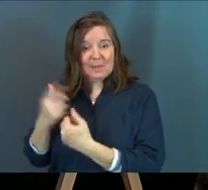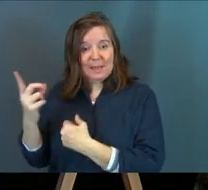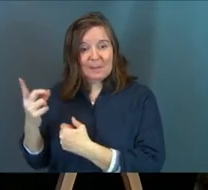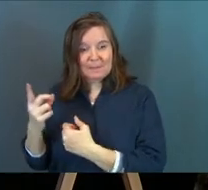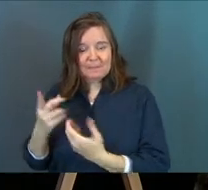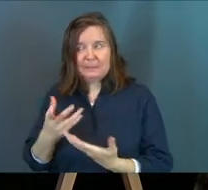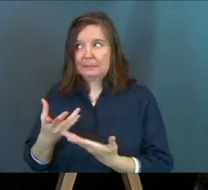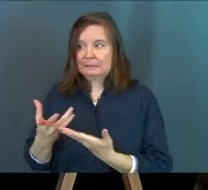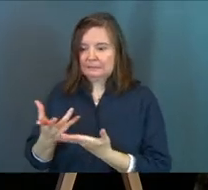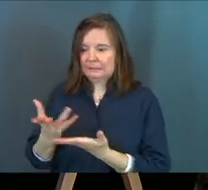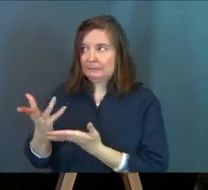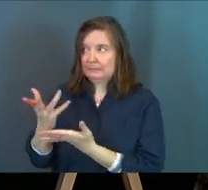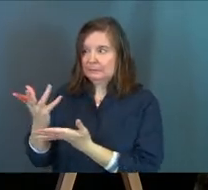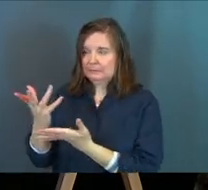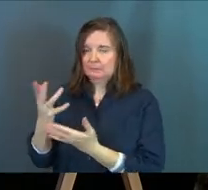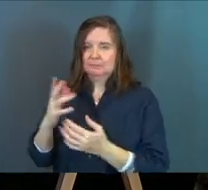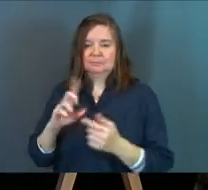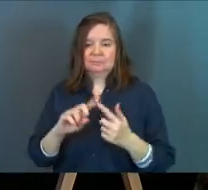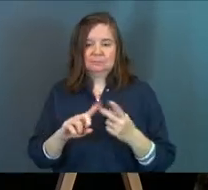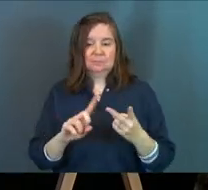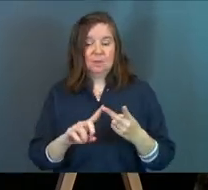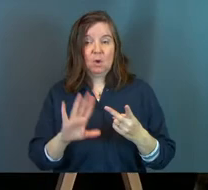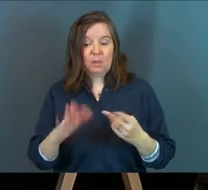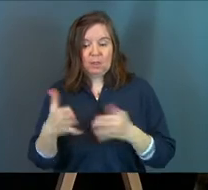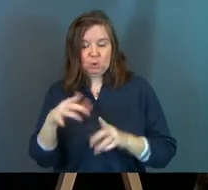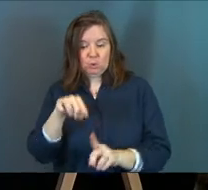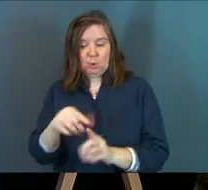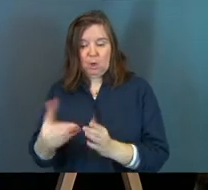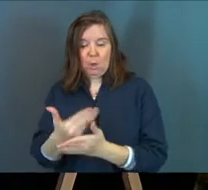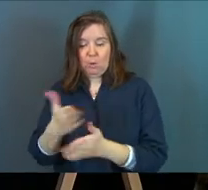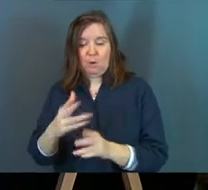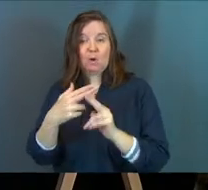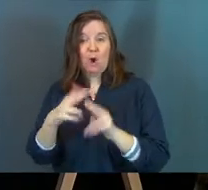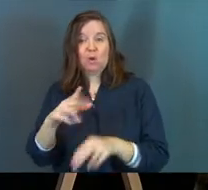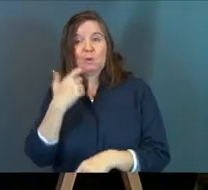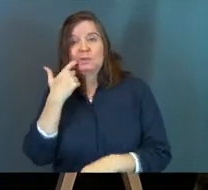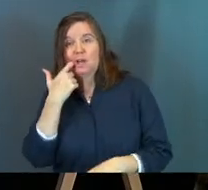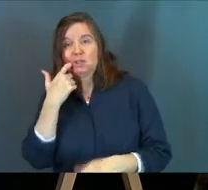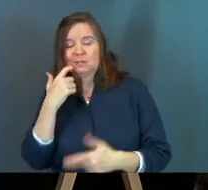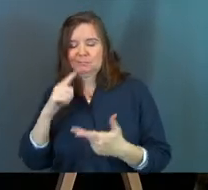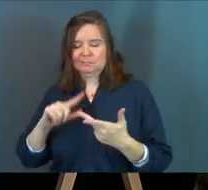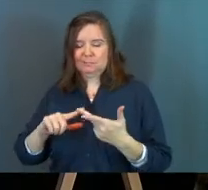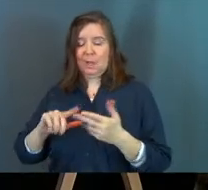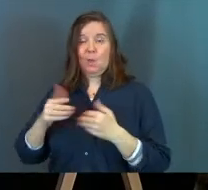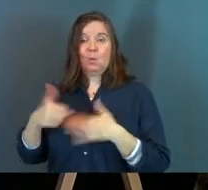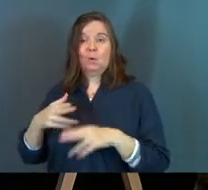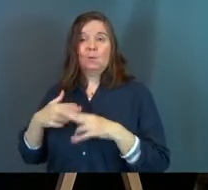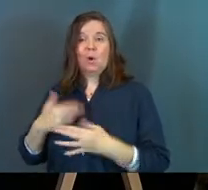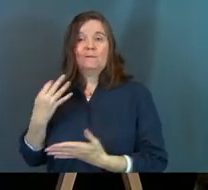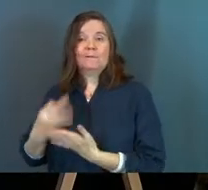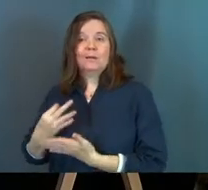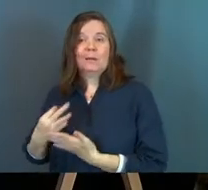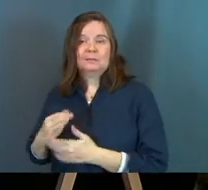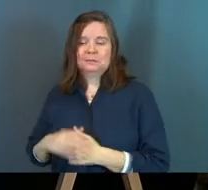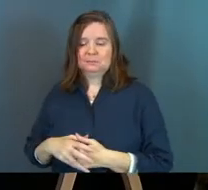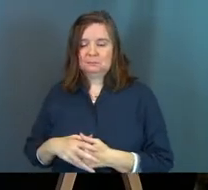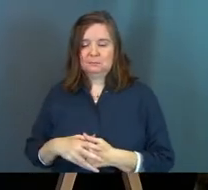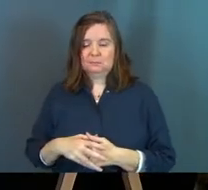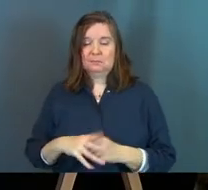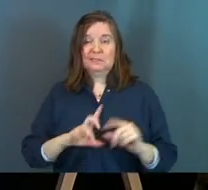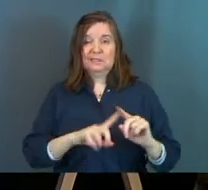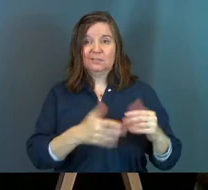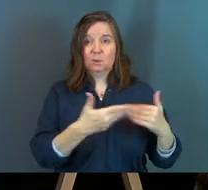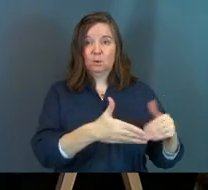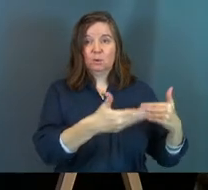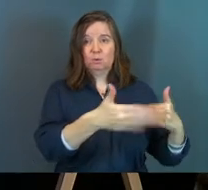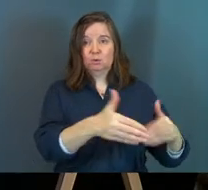How about this room over here called your addiction? How about this room called finances over here?" And he's going